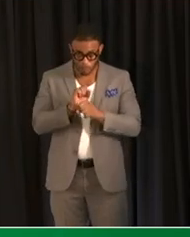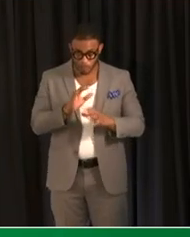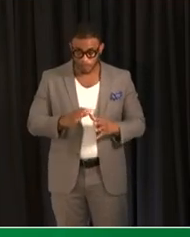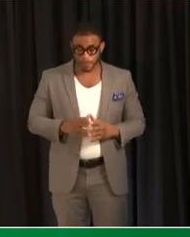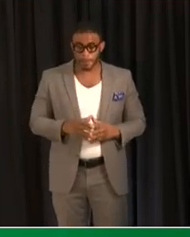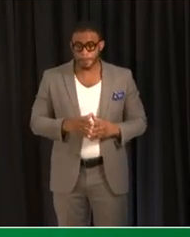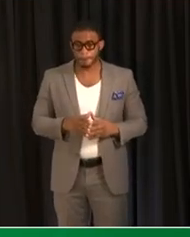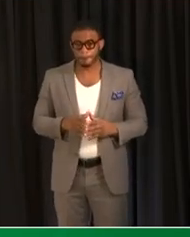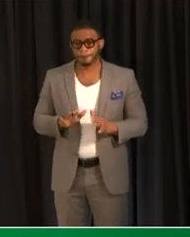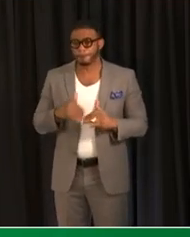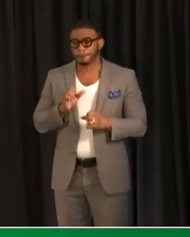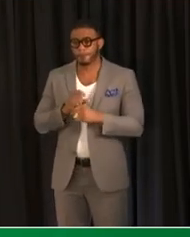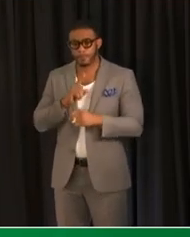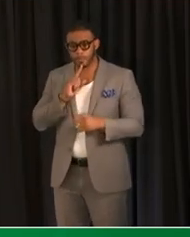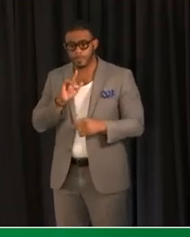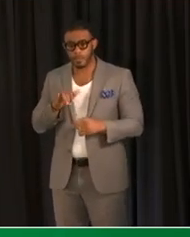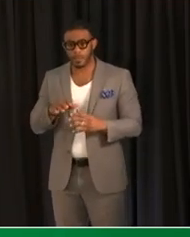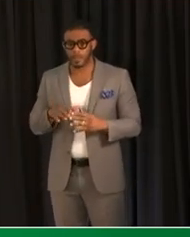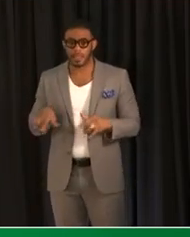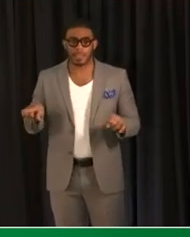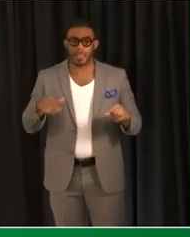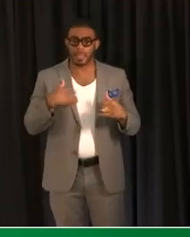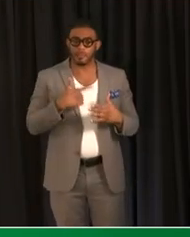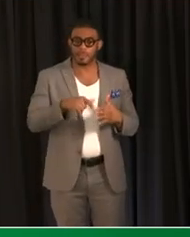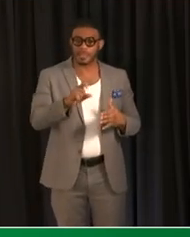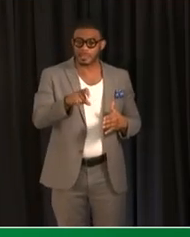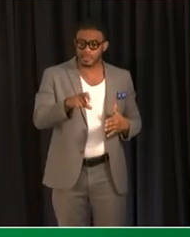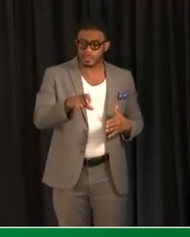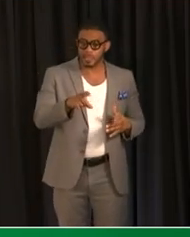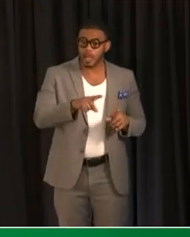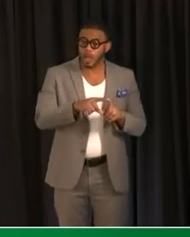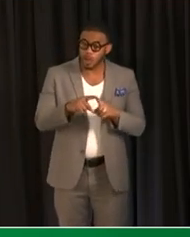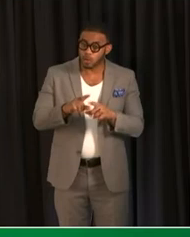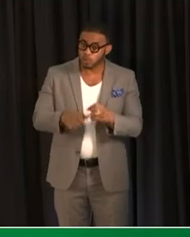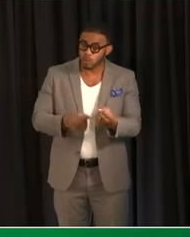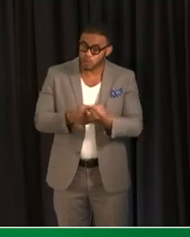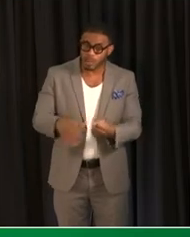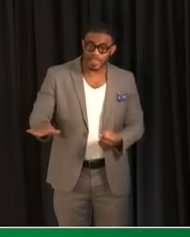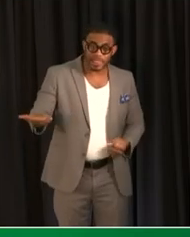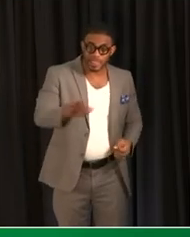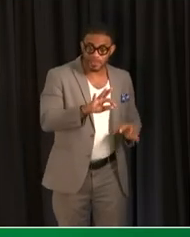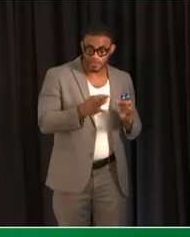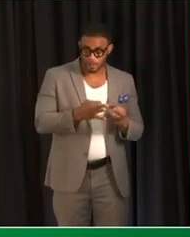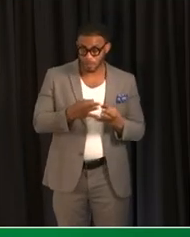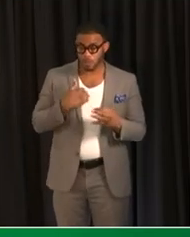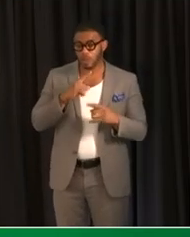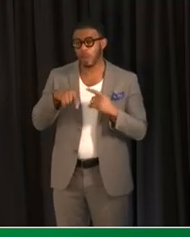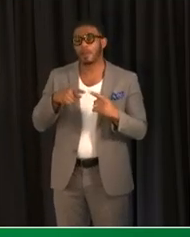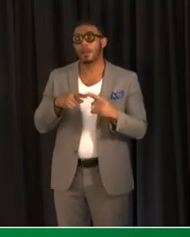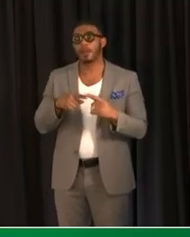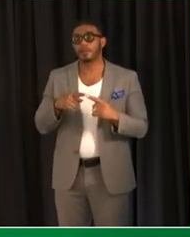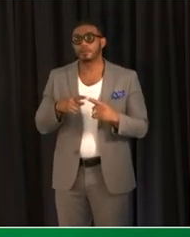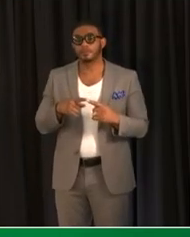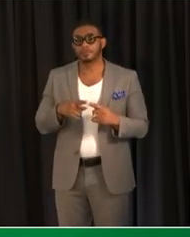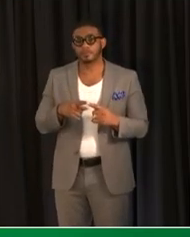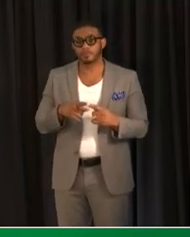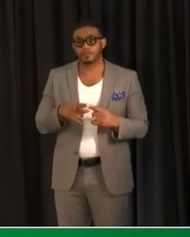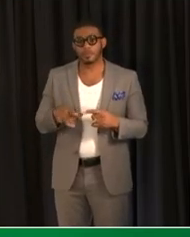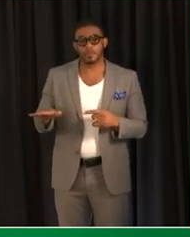we need for workers? How do we make sure that they have what they need as well to support their families, right? When we talk